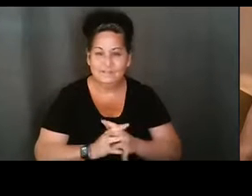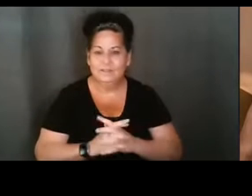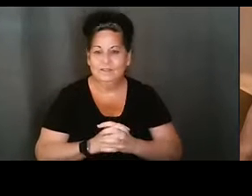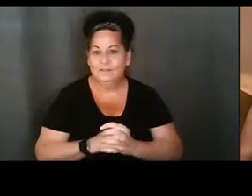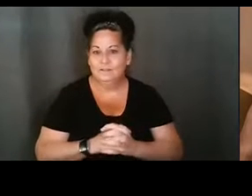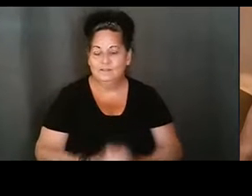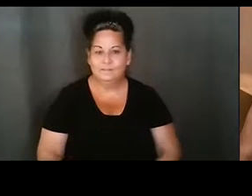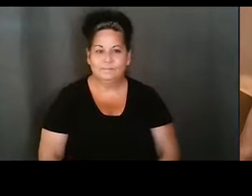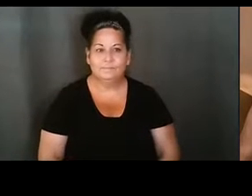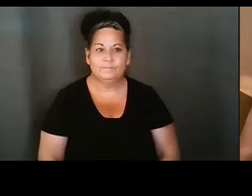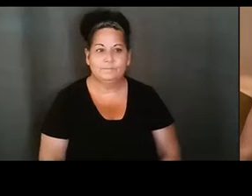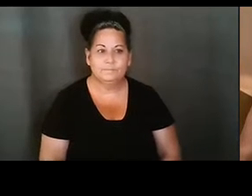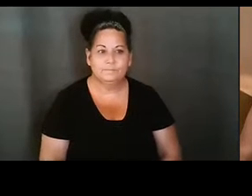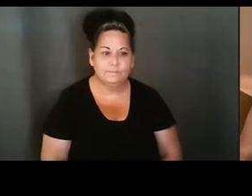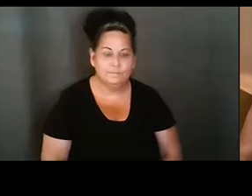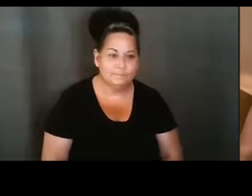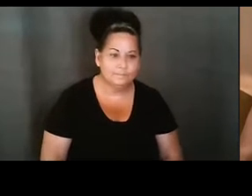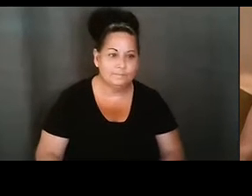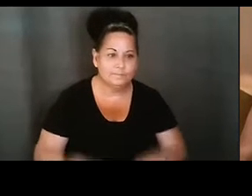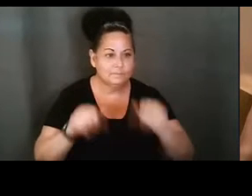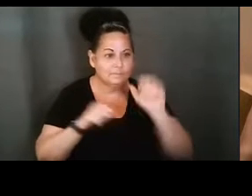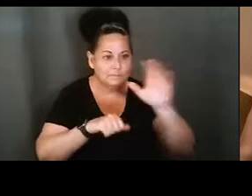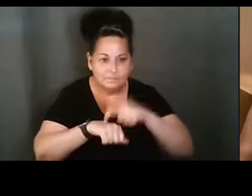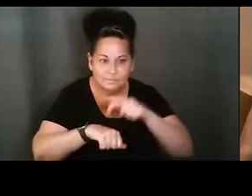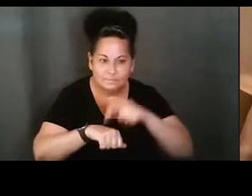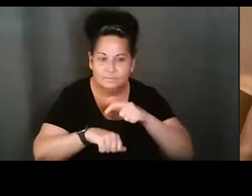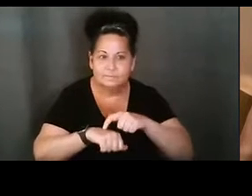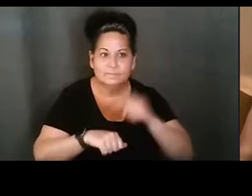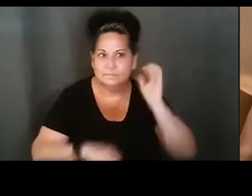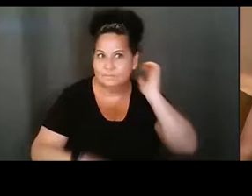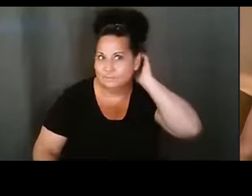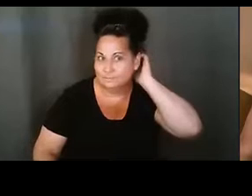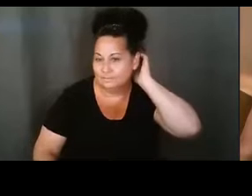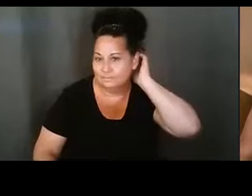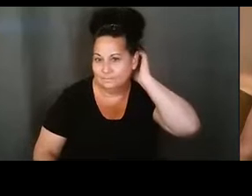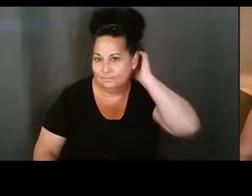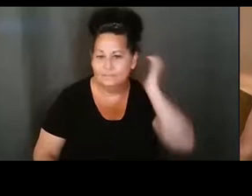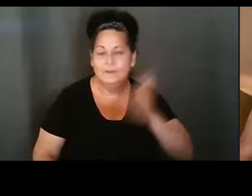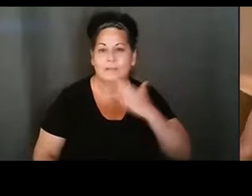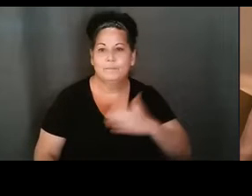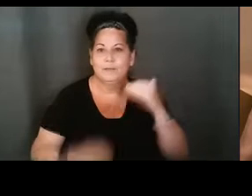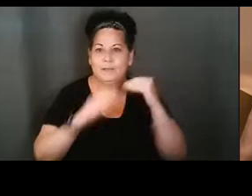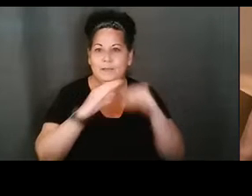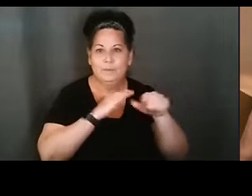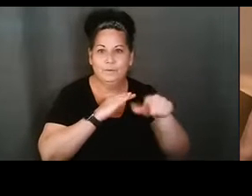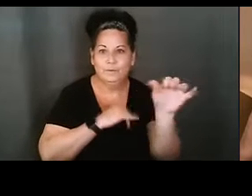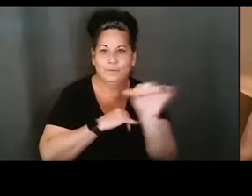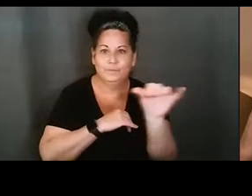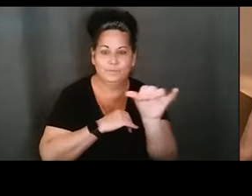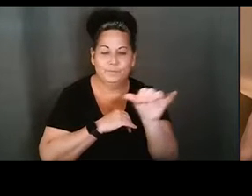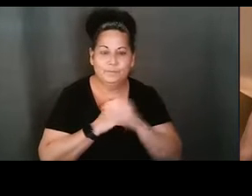together. Yeah. So you can take your time and look at that. We'll be glad to email it to you.